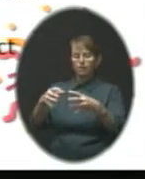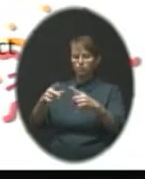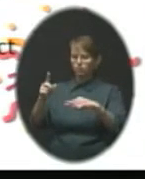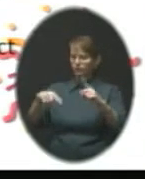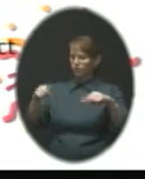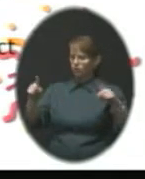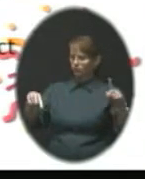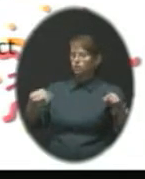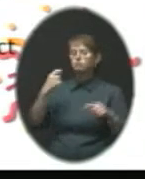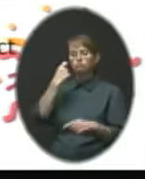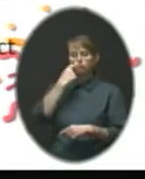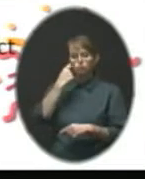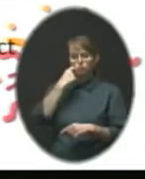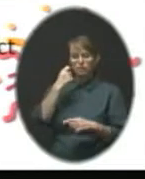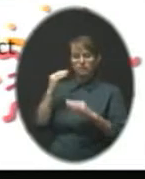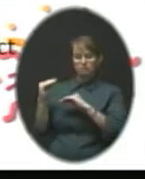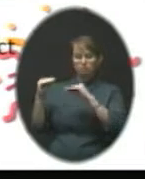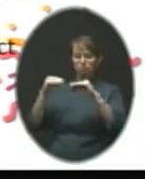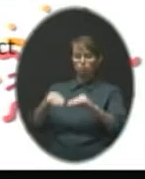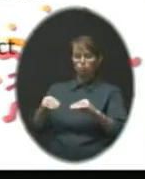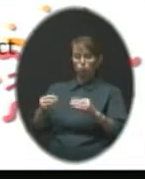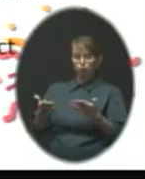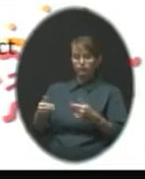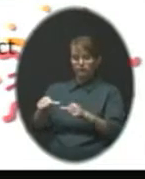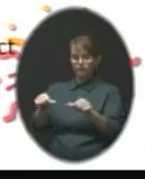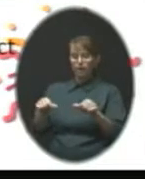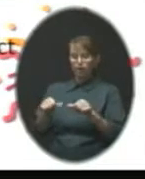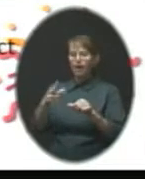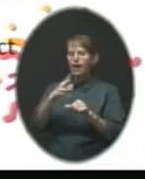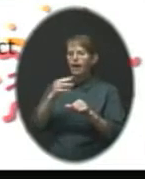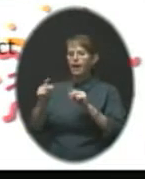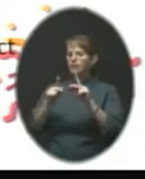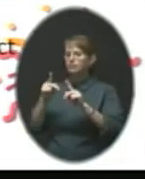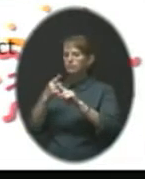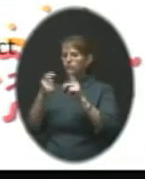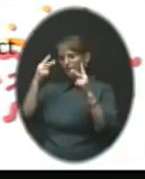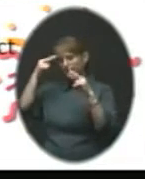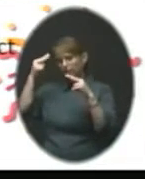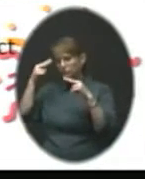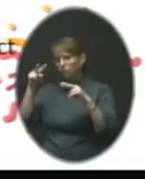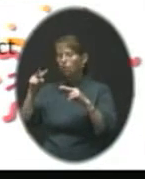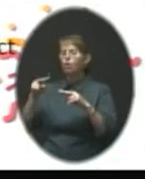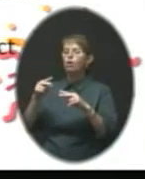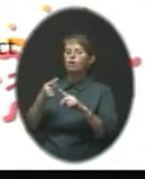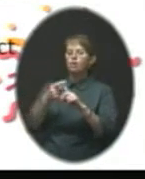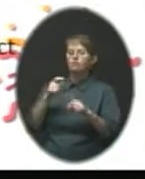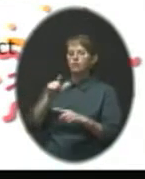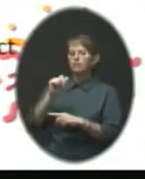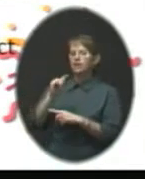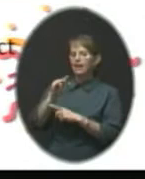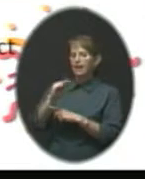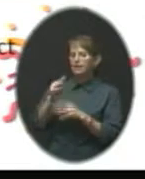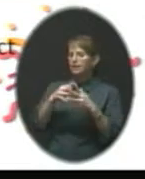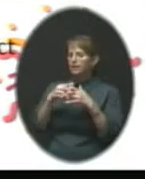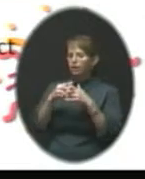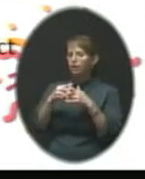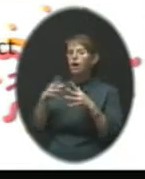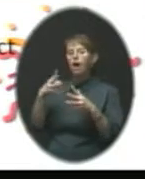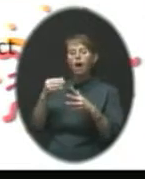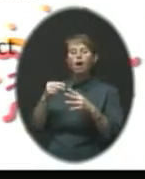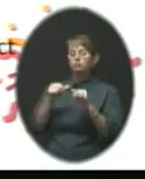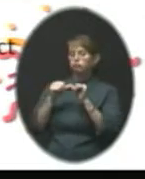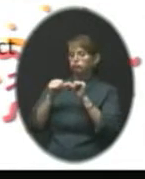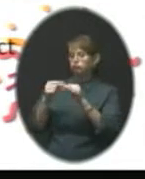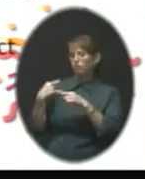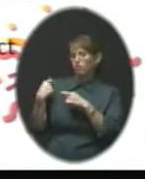that had come to the area to those from Mexico to Latin America, different areas, and to longtime residents. It